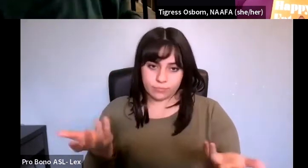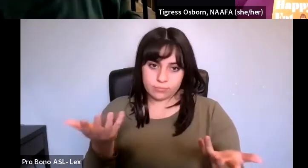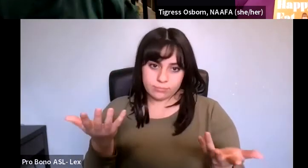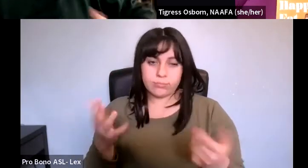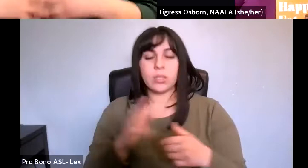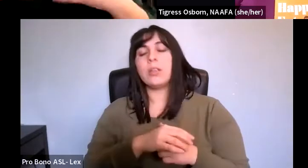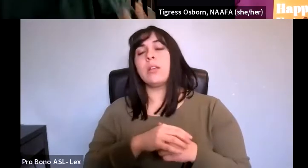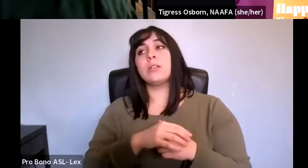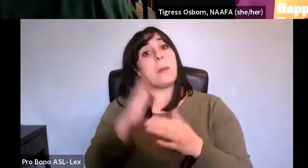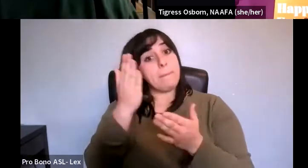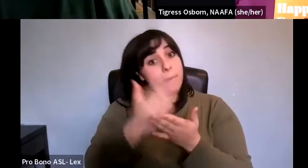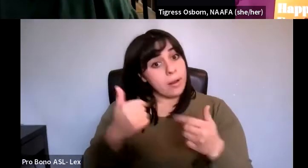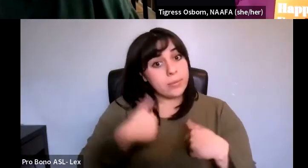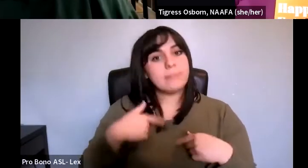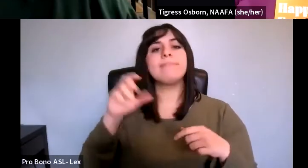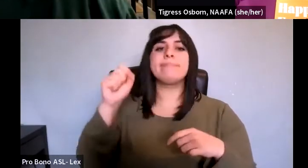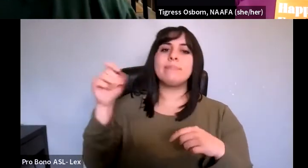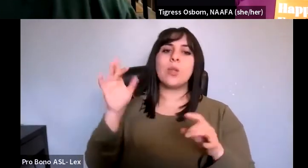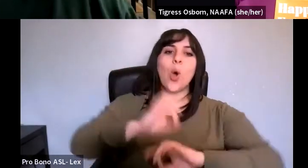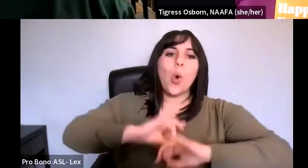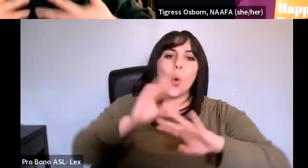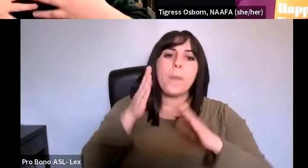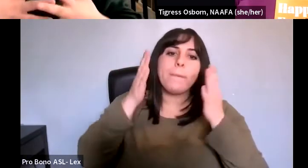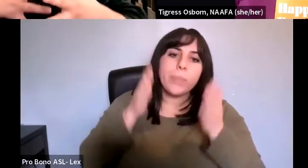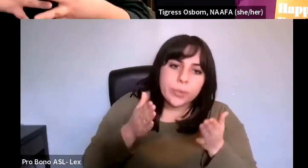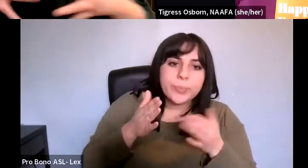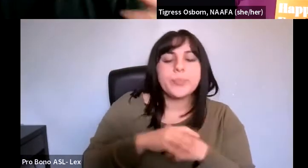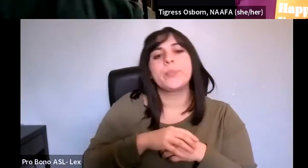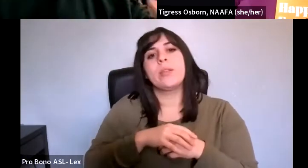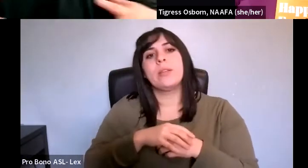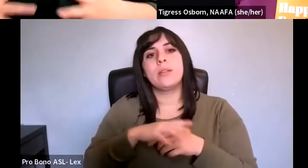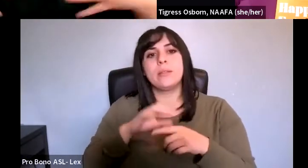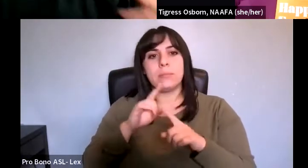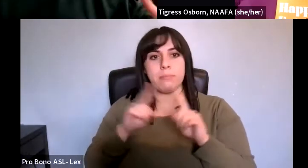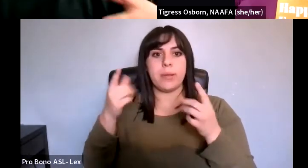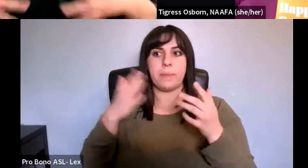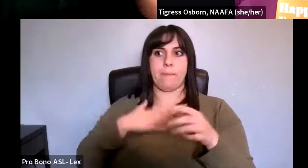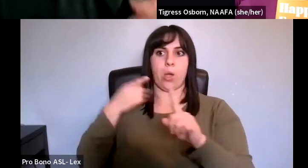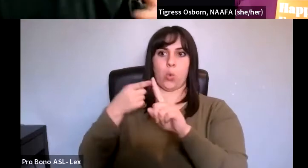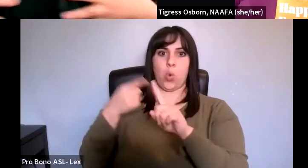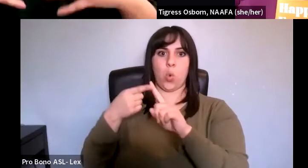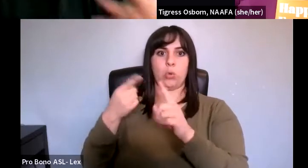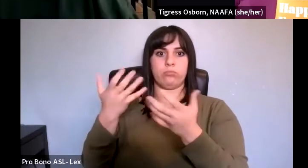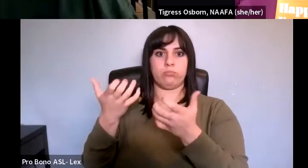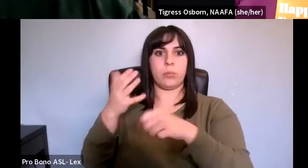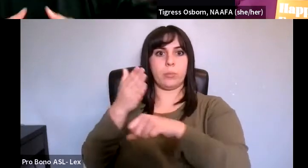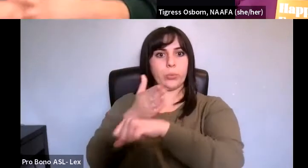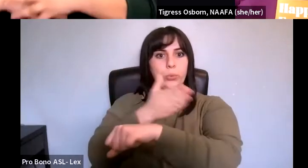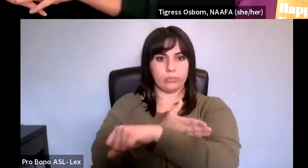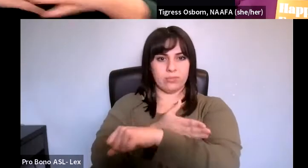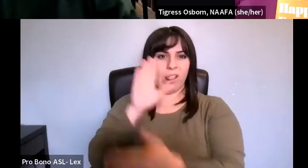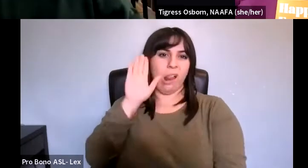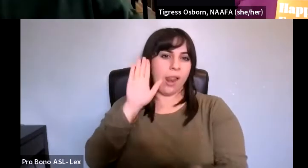of me is a horrible person and I need to figure out how to be less of a horrible person. And that is my platform and my comedy and my book. And that's who I am